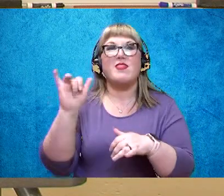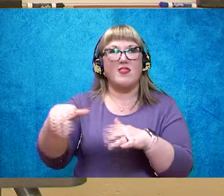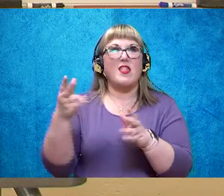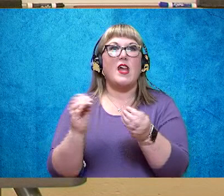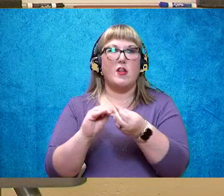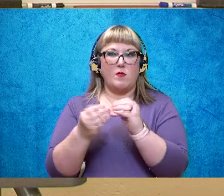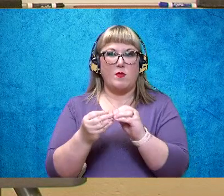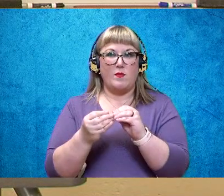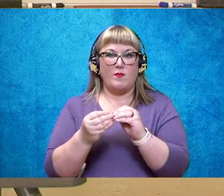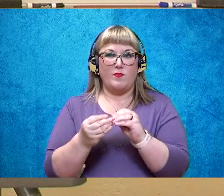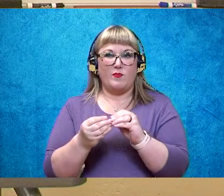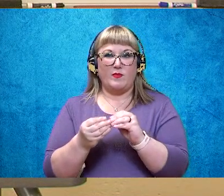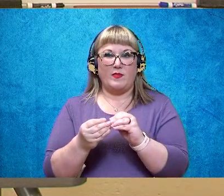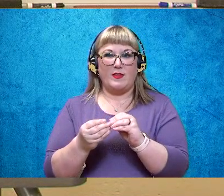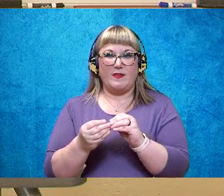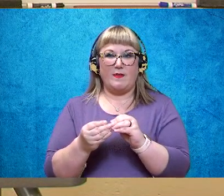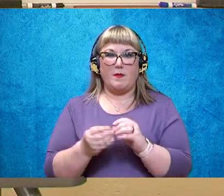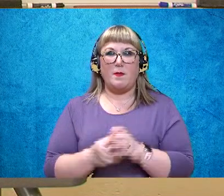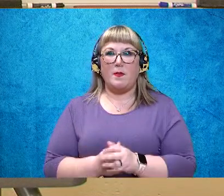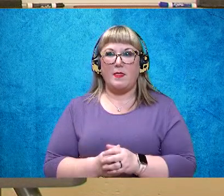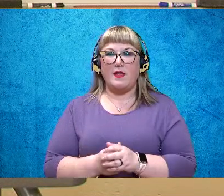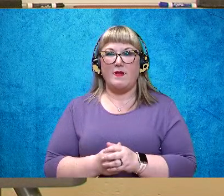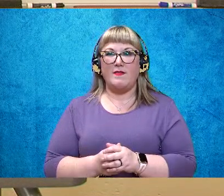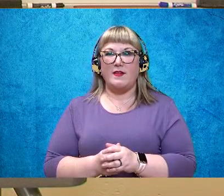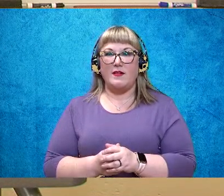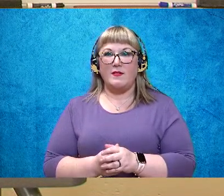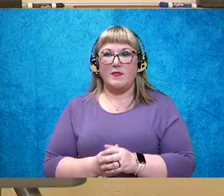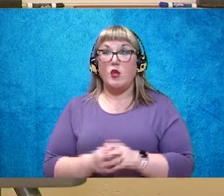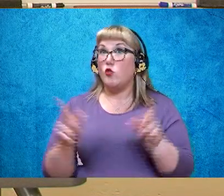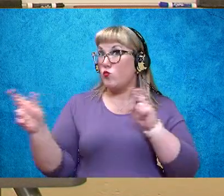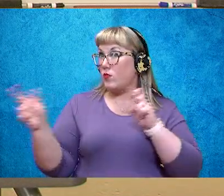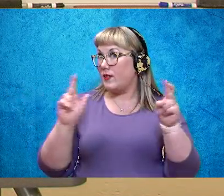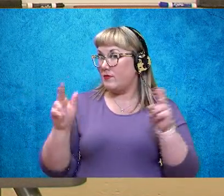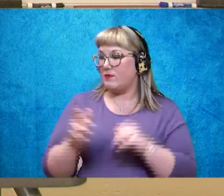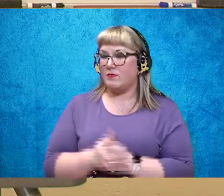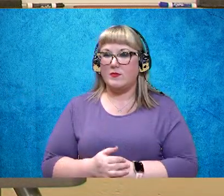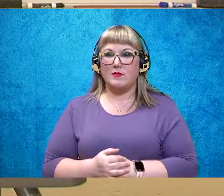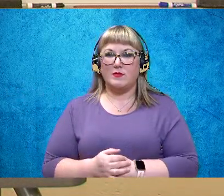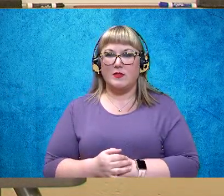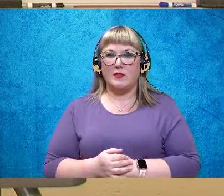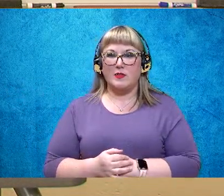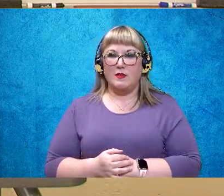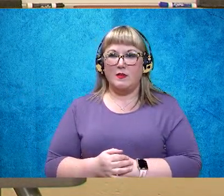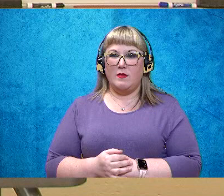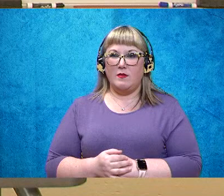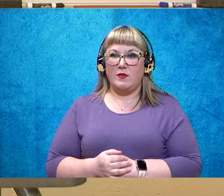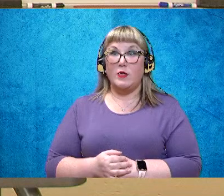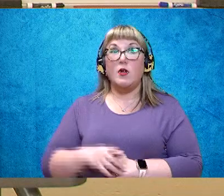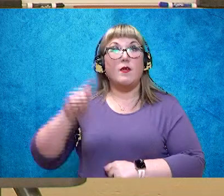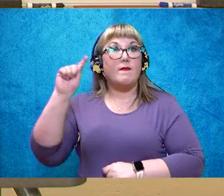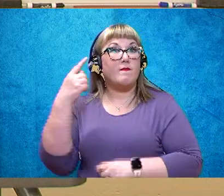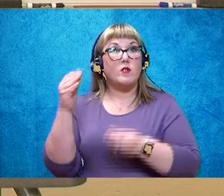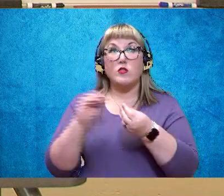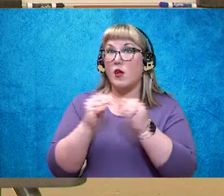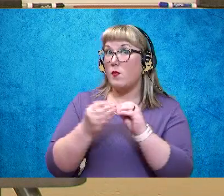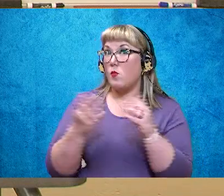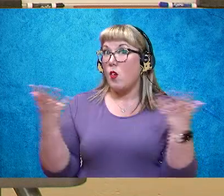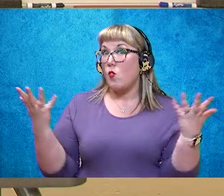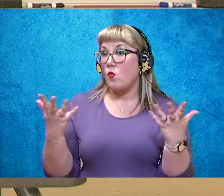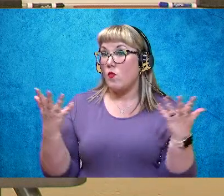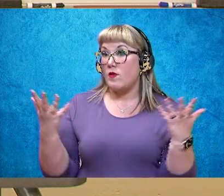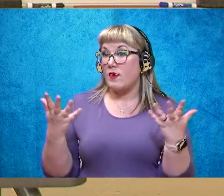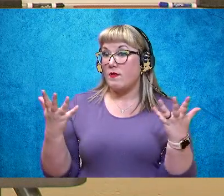you're ready, I'll show you the number and see if we've gotten it correct. Are you ready to get started? Okay, our first number is